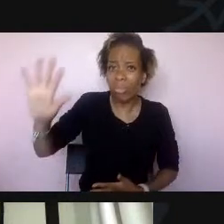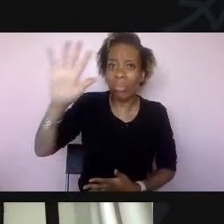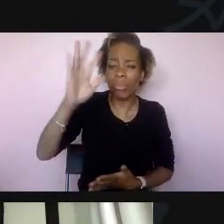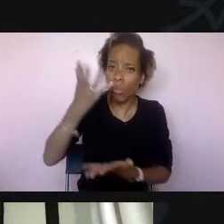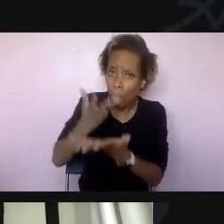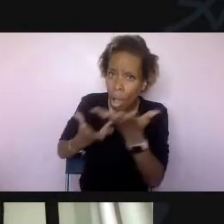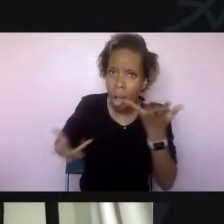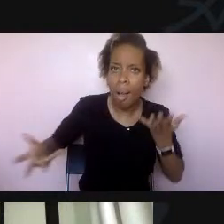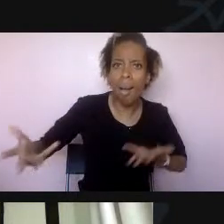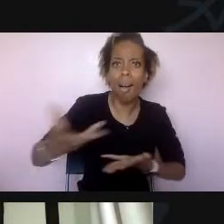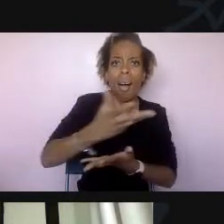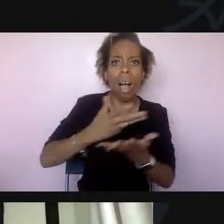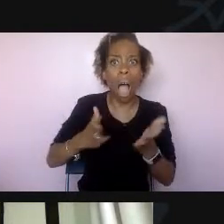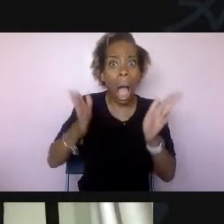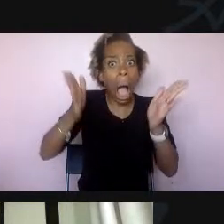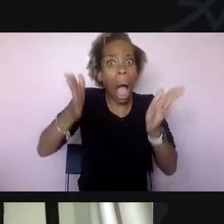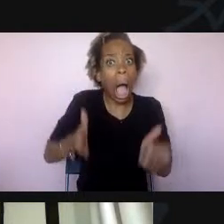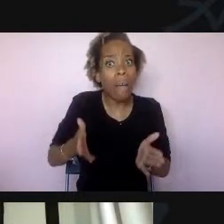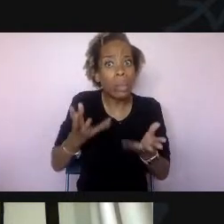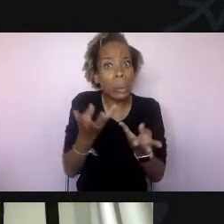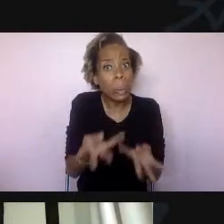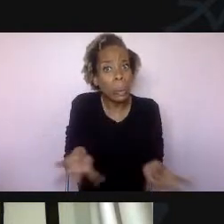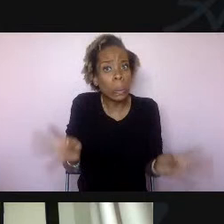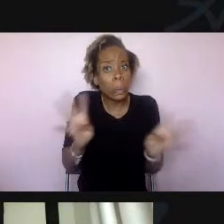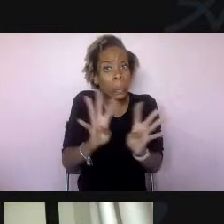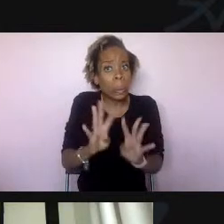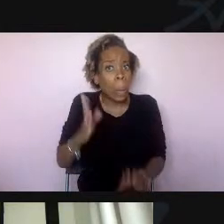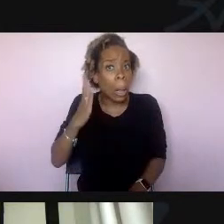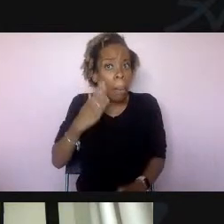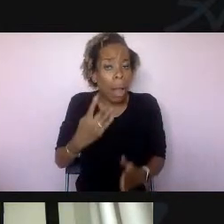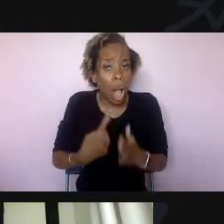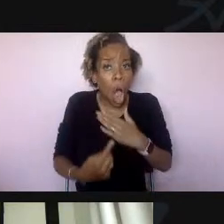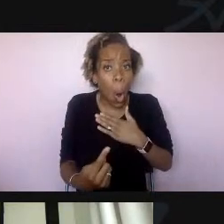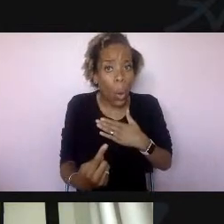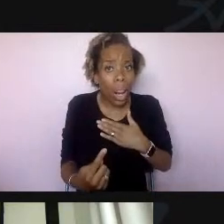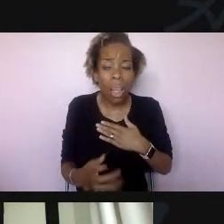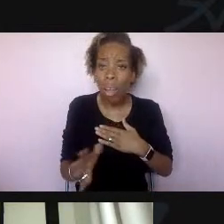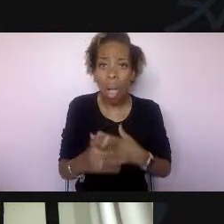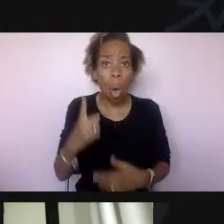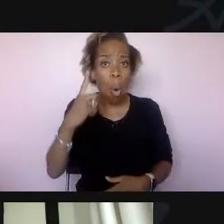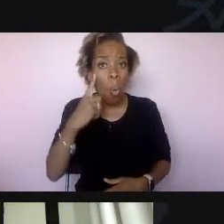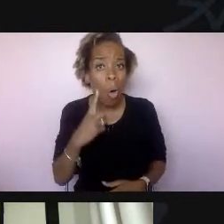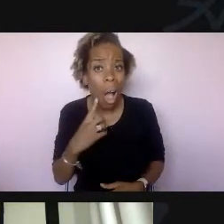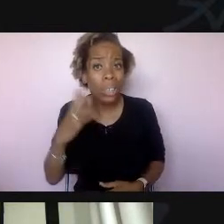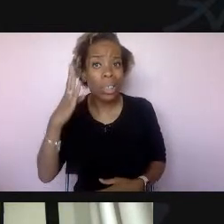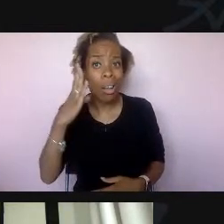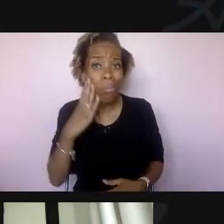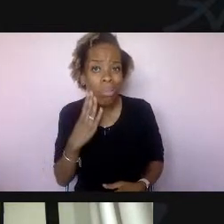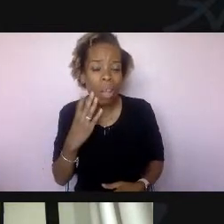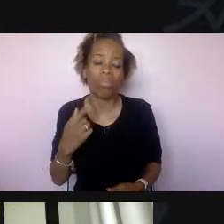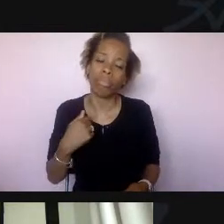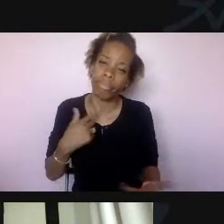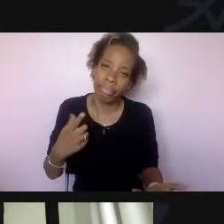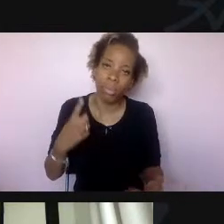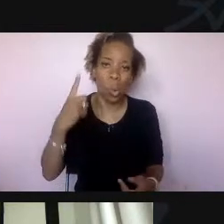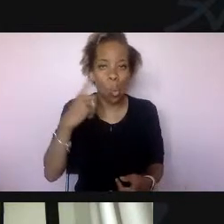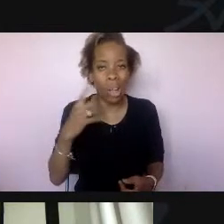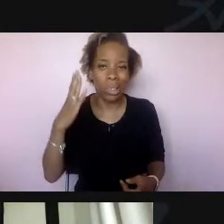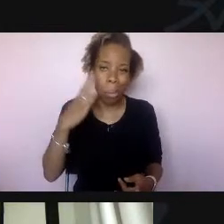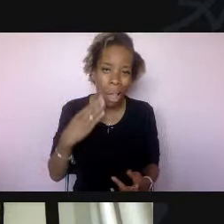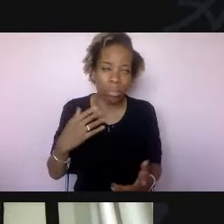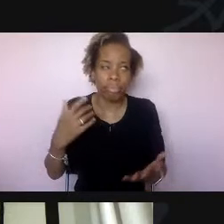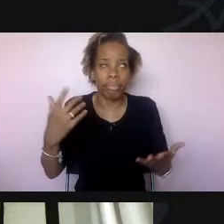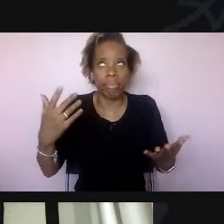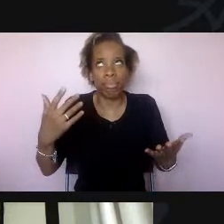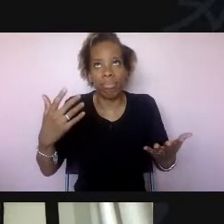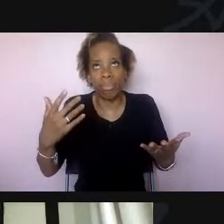have to be a conversation which Black people are doing. It has to be a conversation which white and Black are doing. And I'm using white and Black because that's just what we're